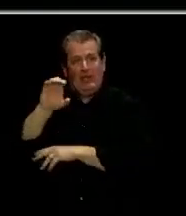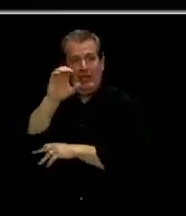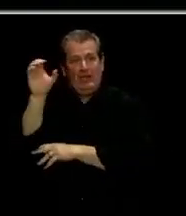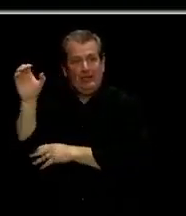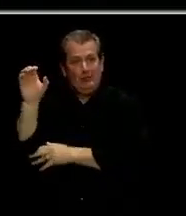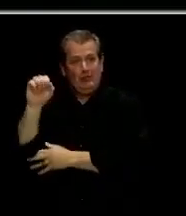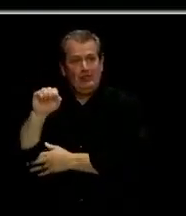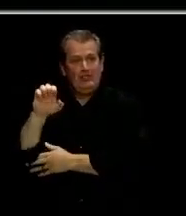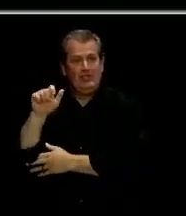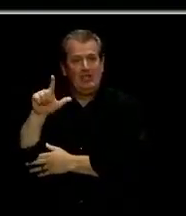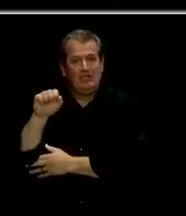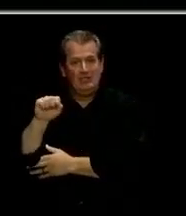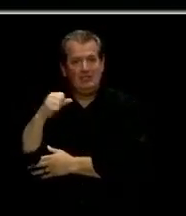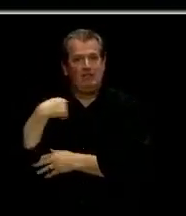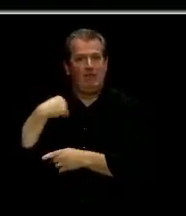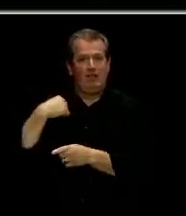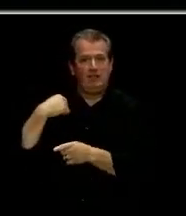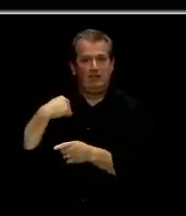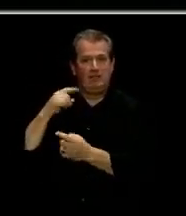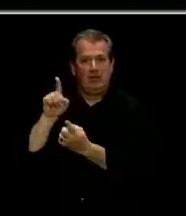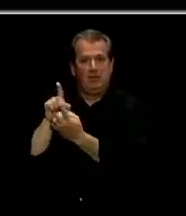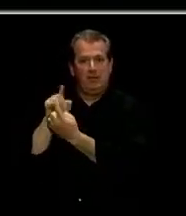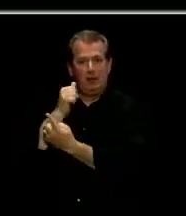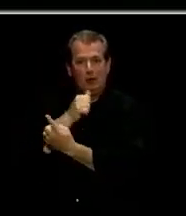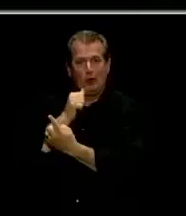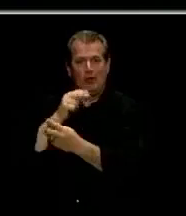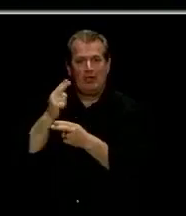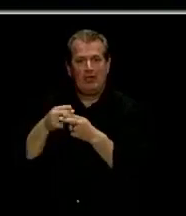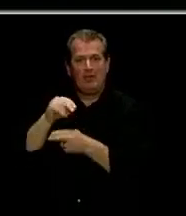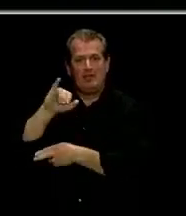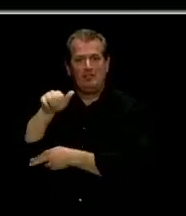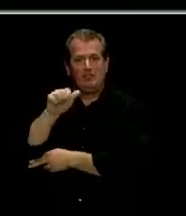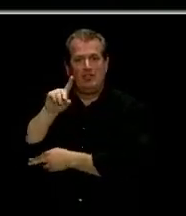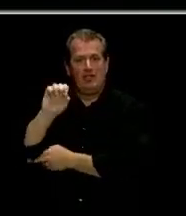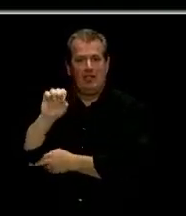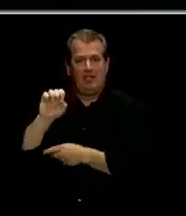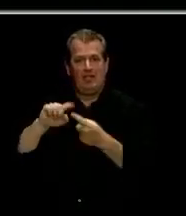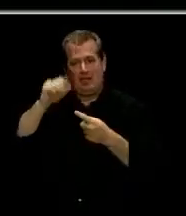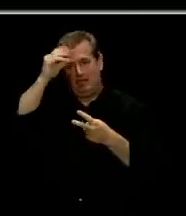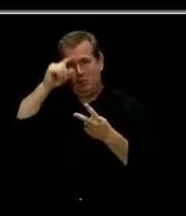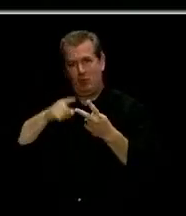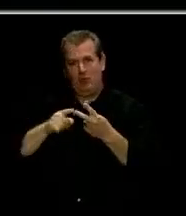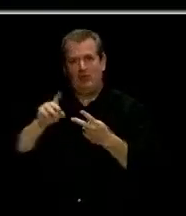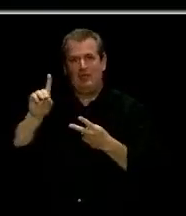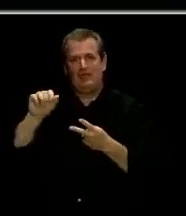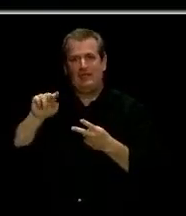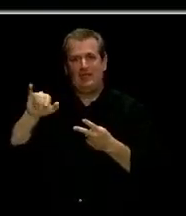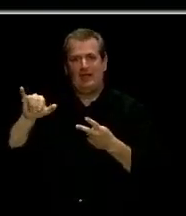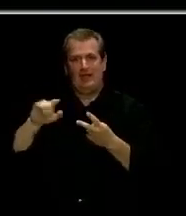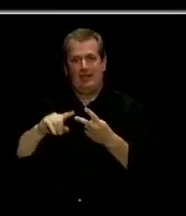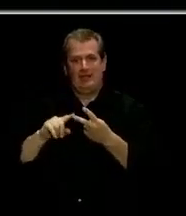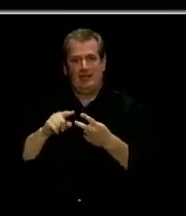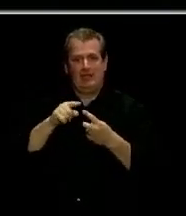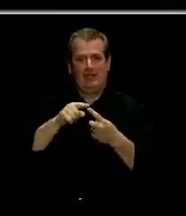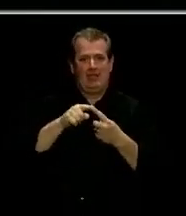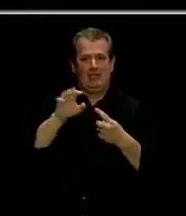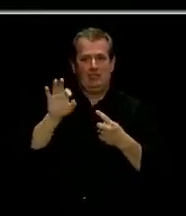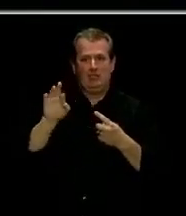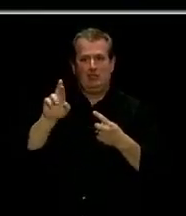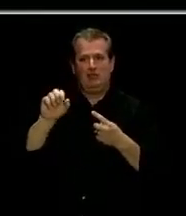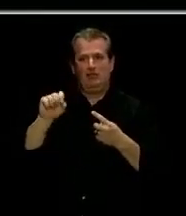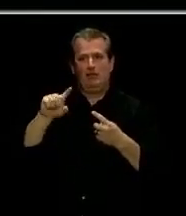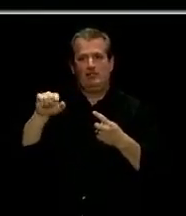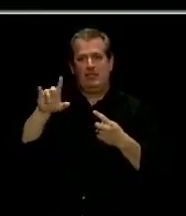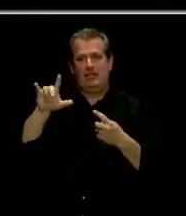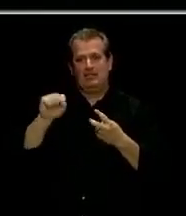program to volunteer and met a young girl by the name of Jade and a young boy by the name of Danny. Jade had Fragile X, Danny had